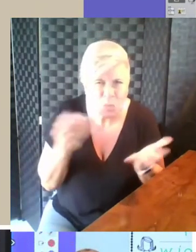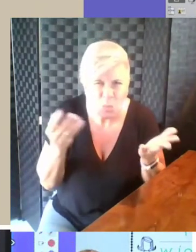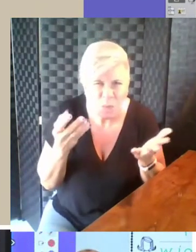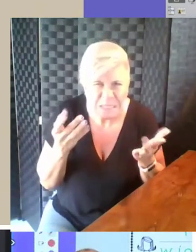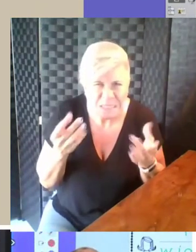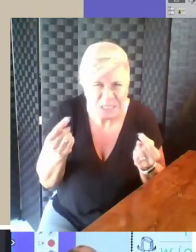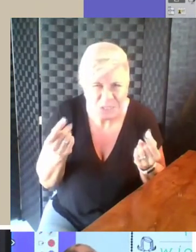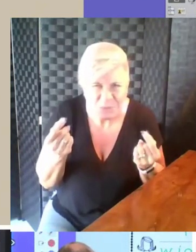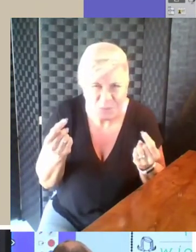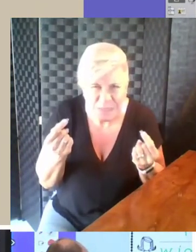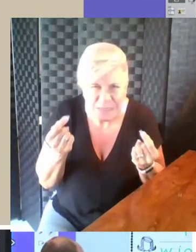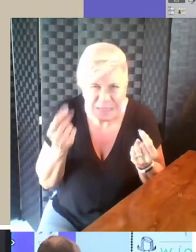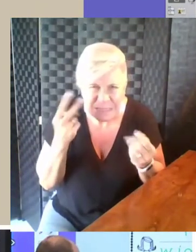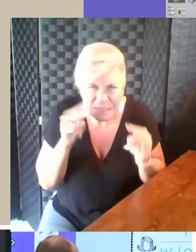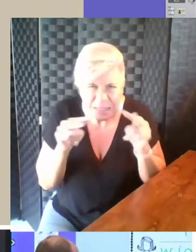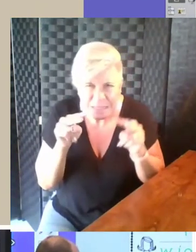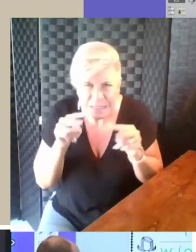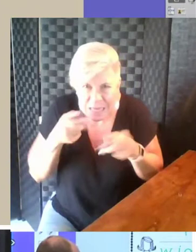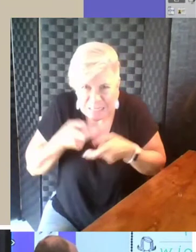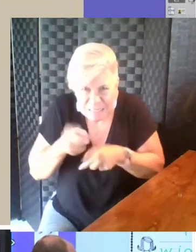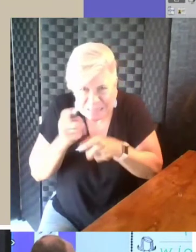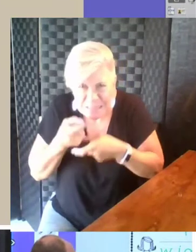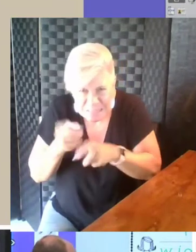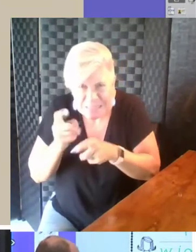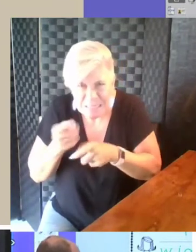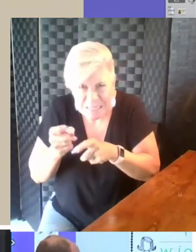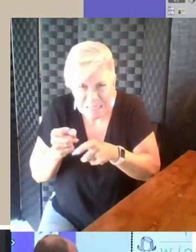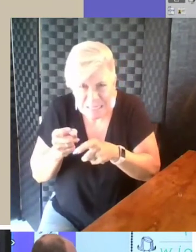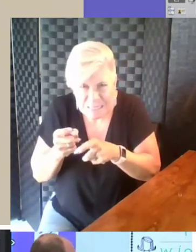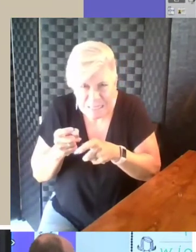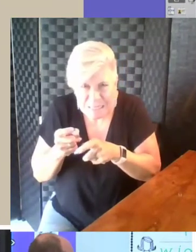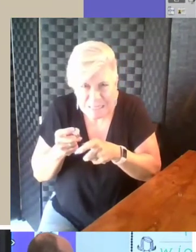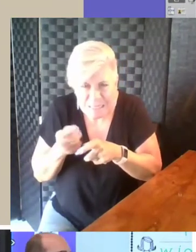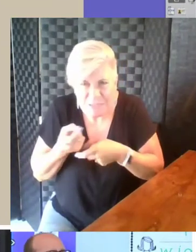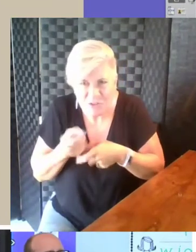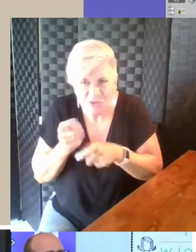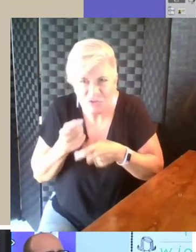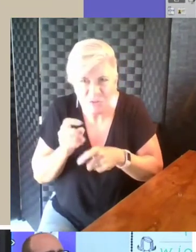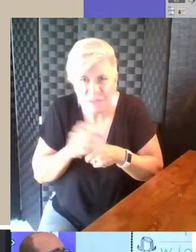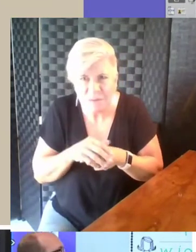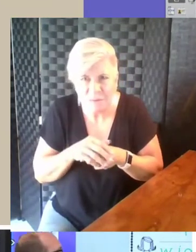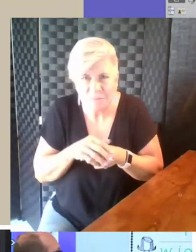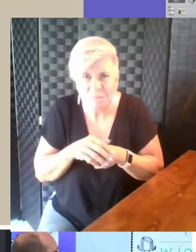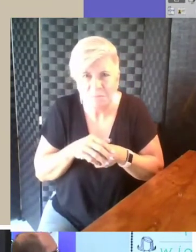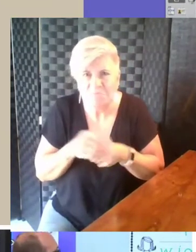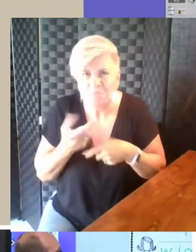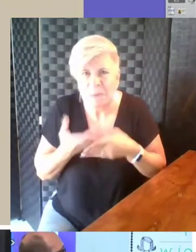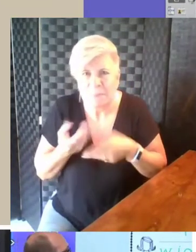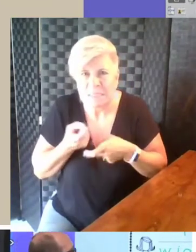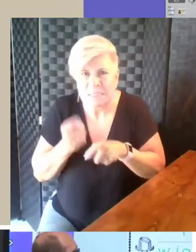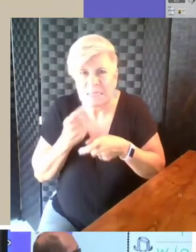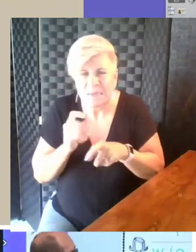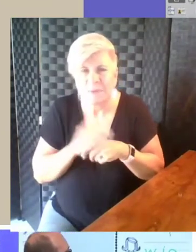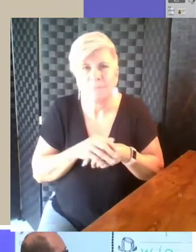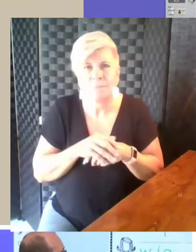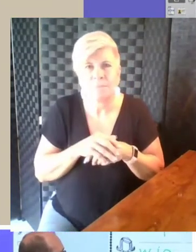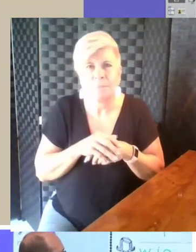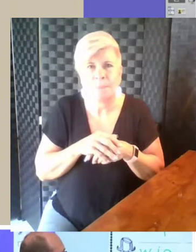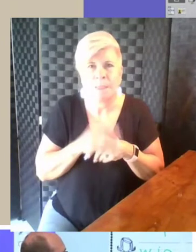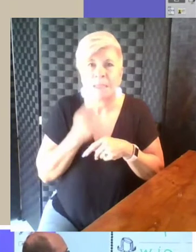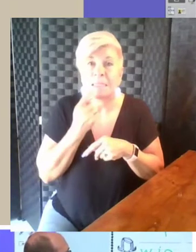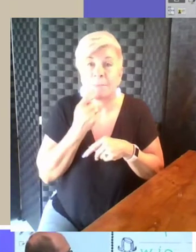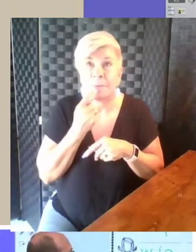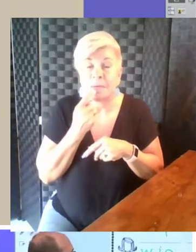to. Is he going to dig? Is he like a little drill or something? That's what we're going to say it is. So lip,